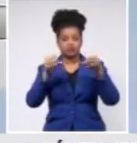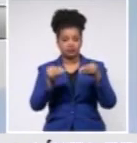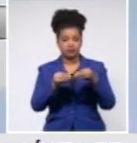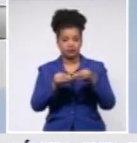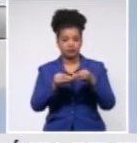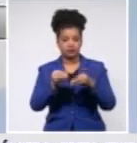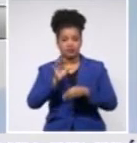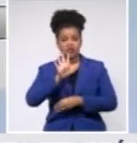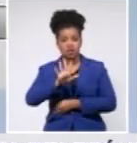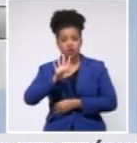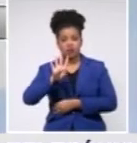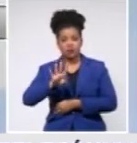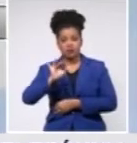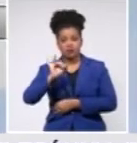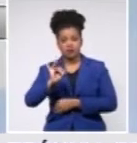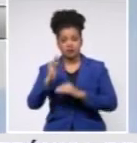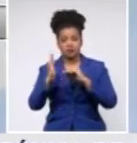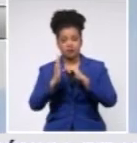of